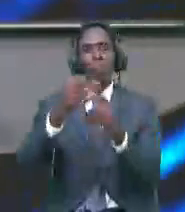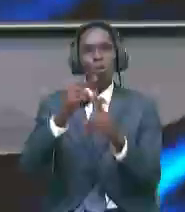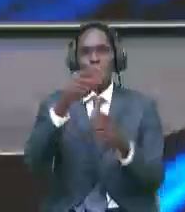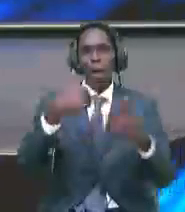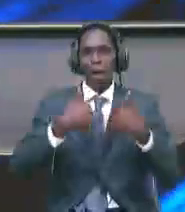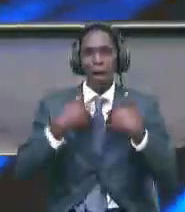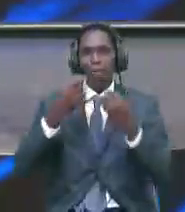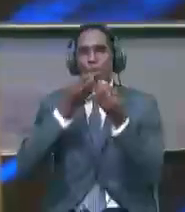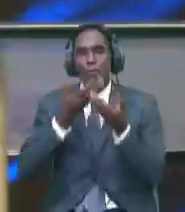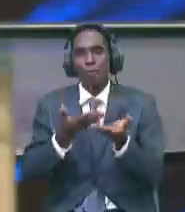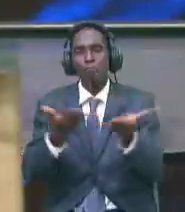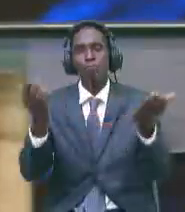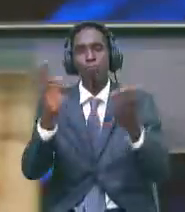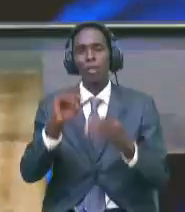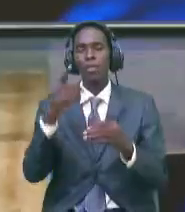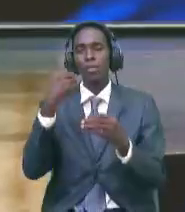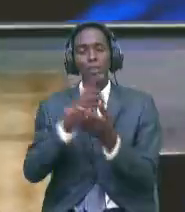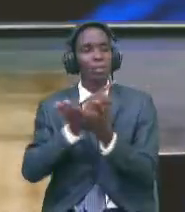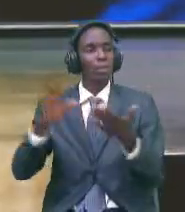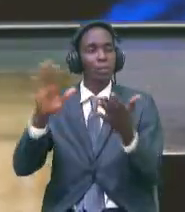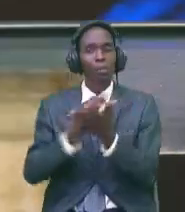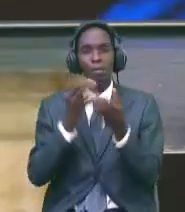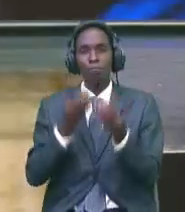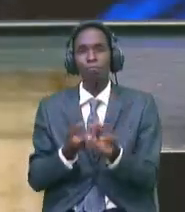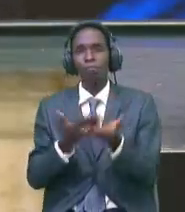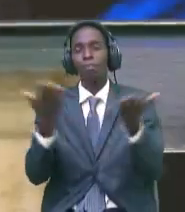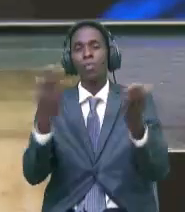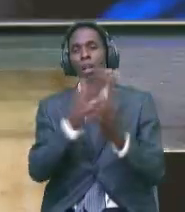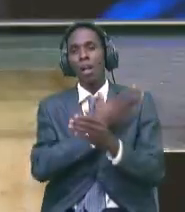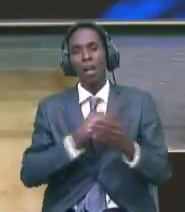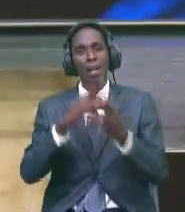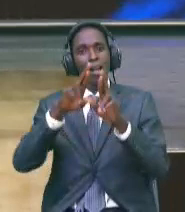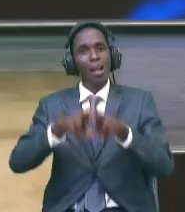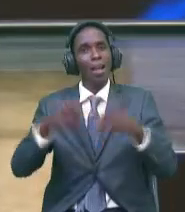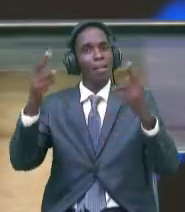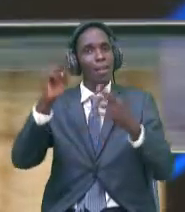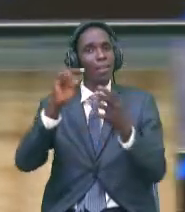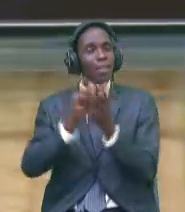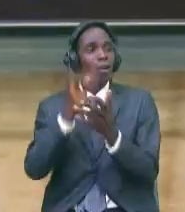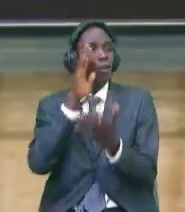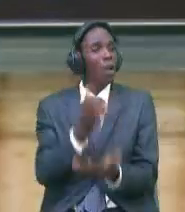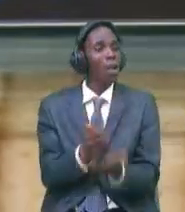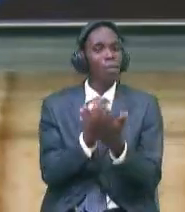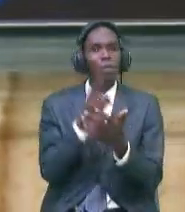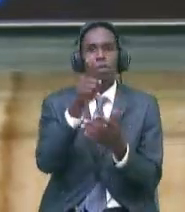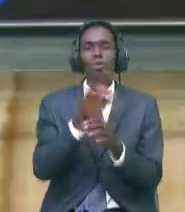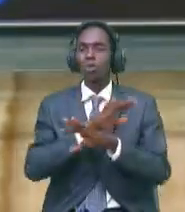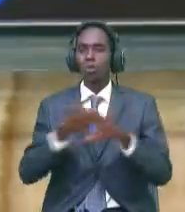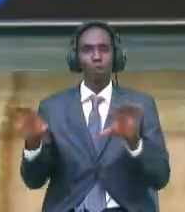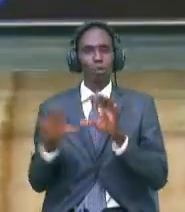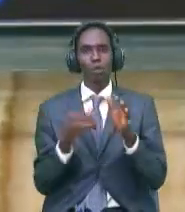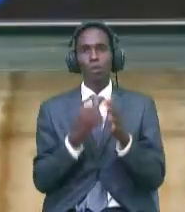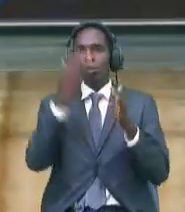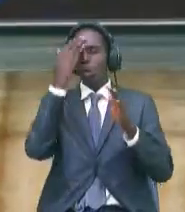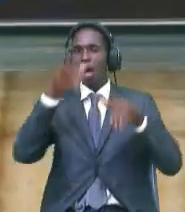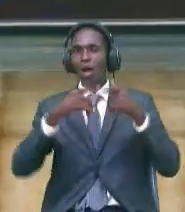information, the divine information and the revelation that will lift them up, and you know how to do it, you know how to talk to them, and